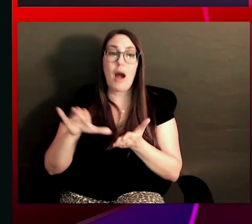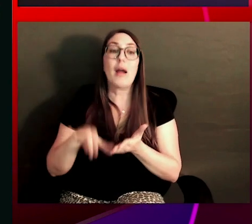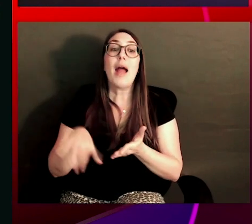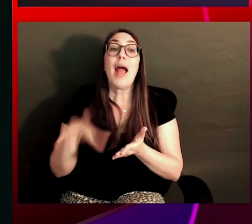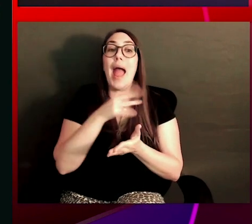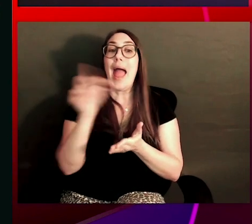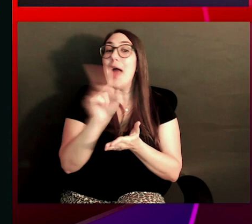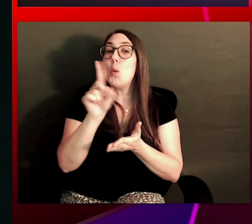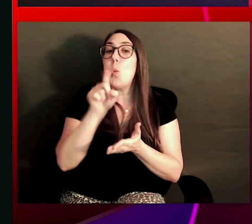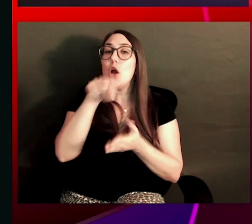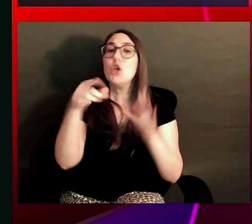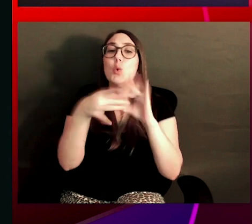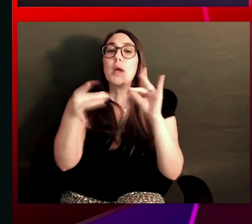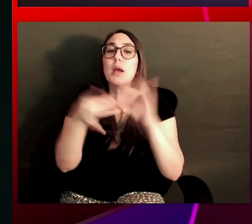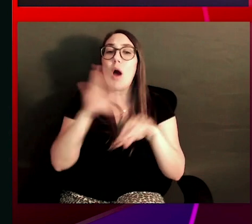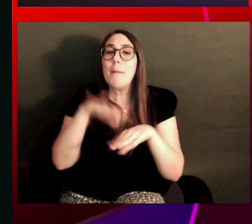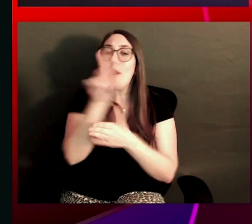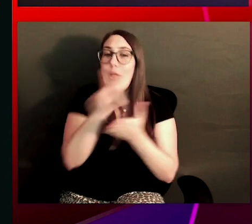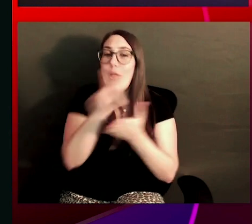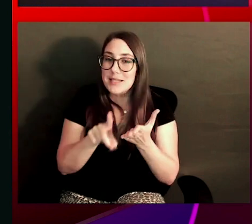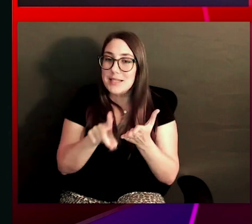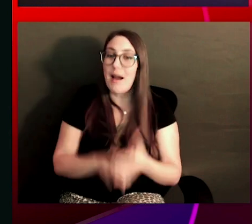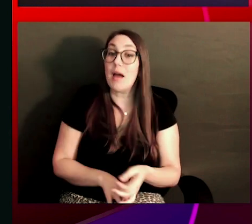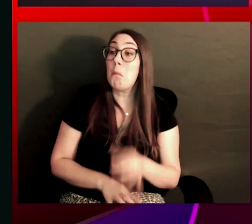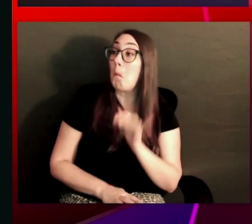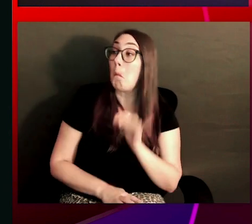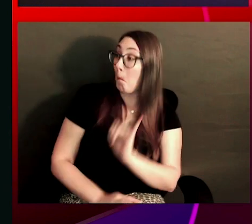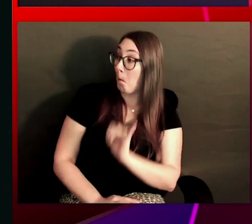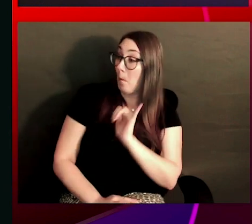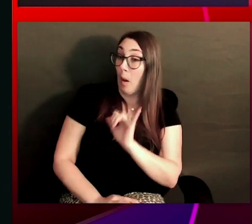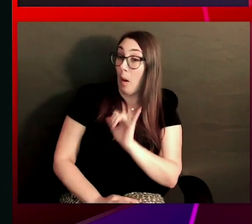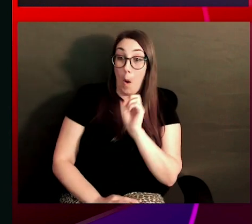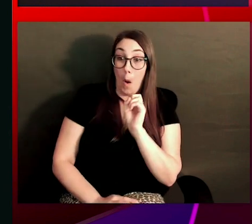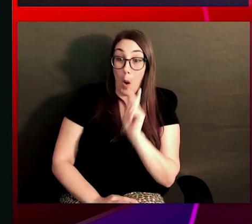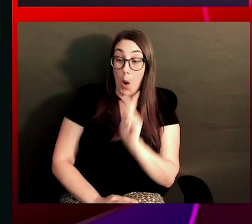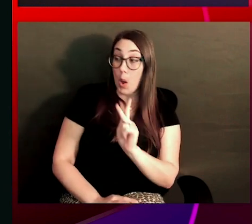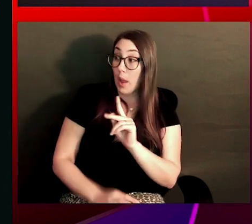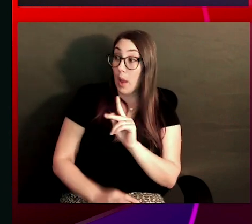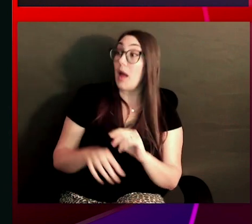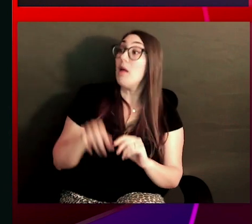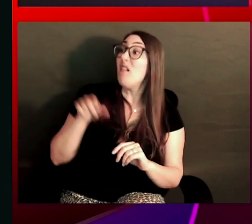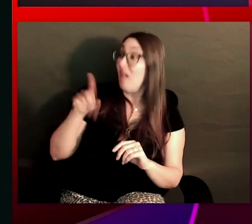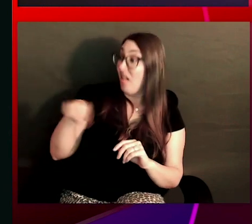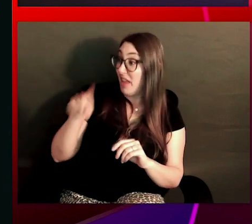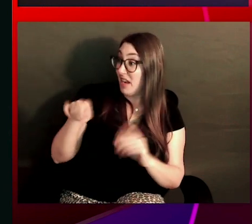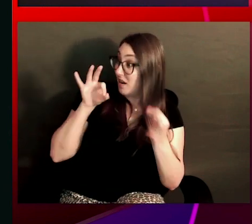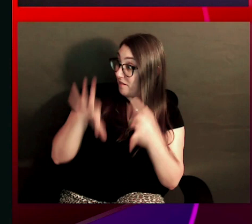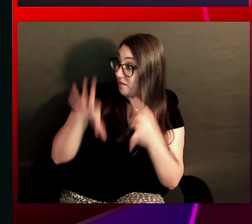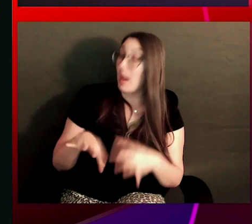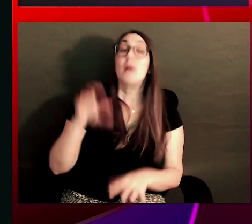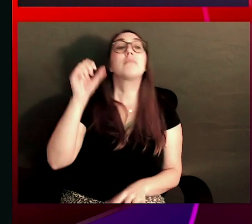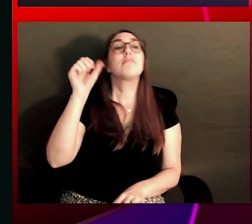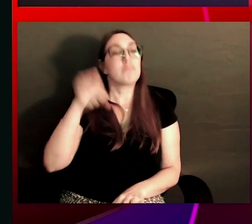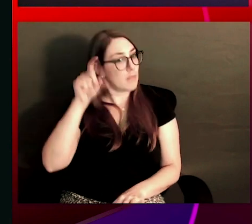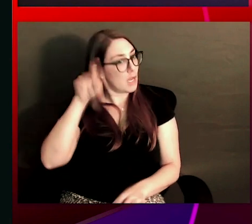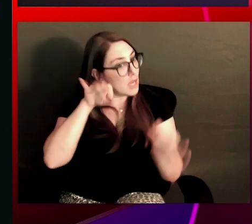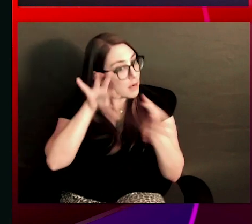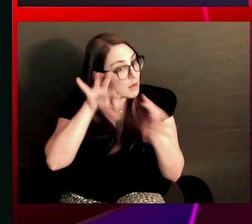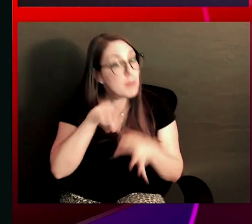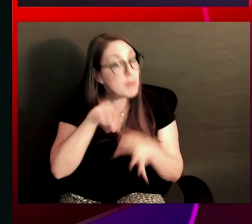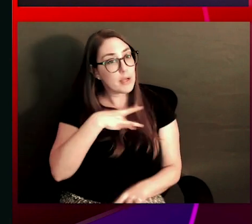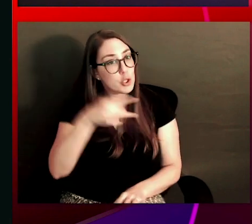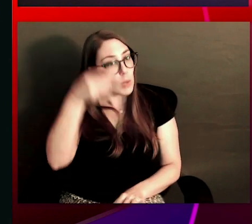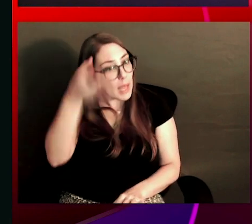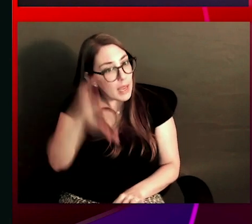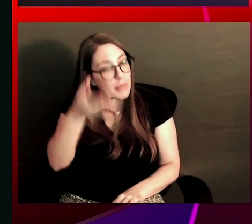on the design. Okay. All And right? they need feedback. They need feedback. Yeah, they want to see. Do you like this? Do you like where it's going?